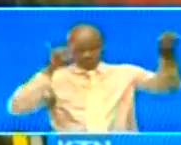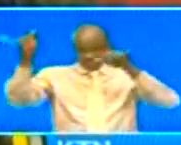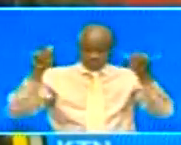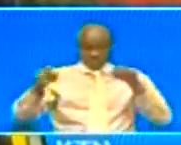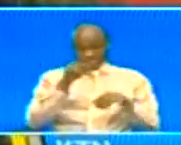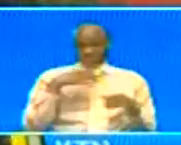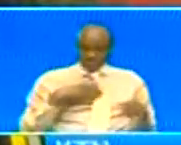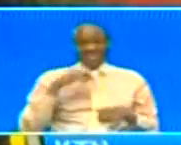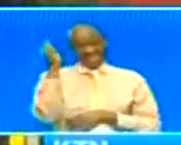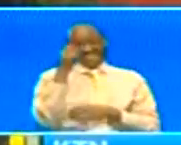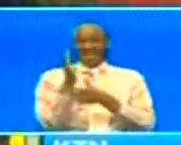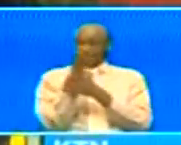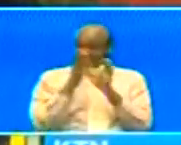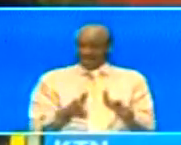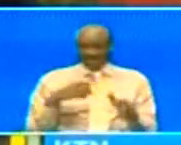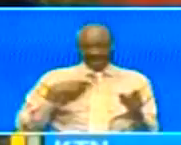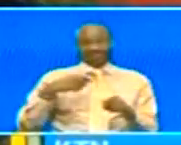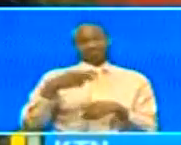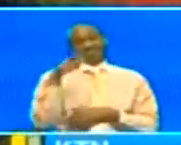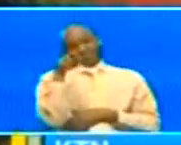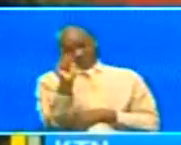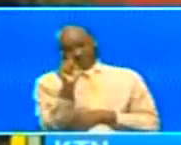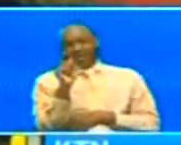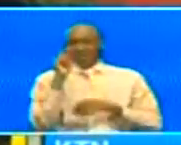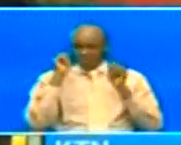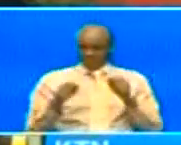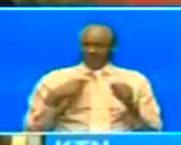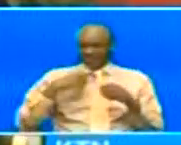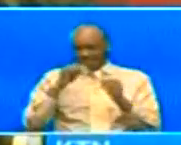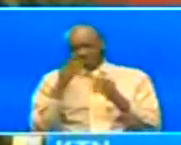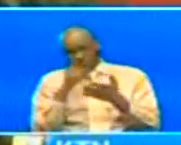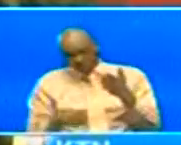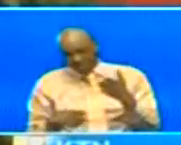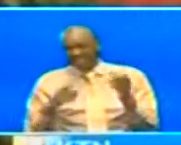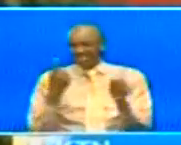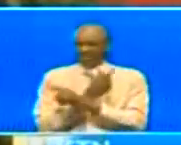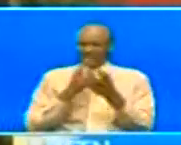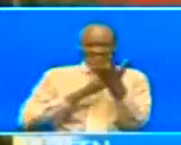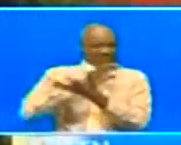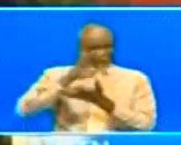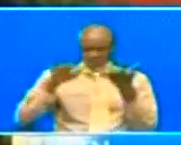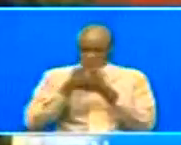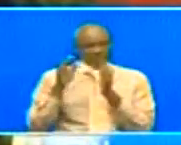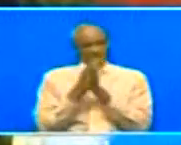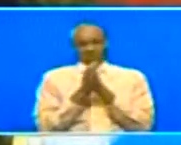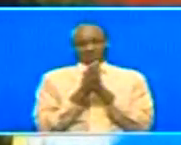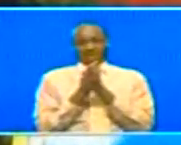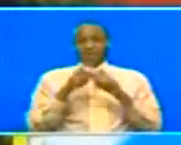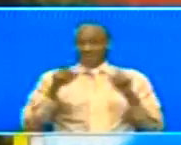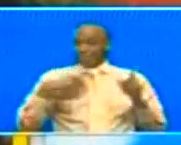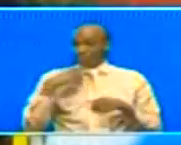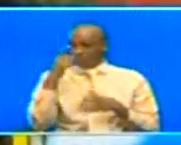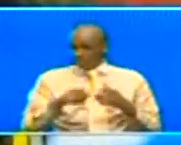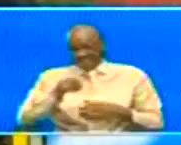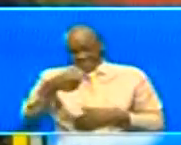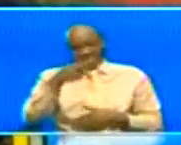the Kenyan ambassadors and high commissioners will be navigating through a mixture of narratives, and observers say the key